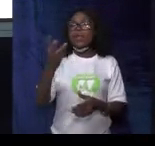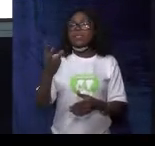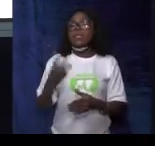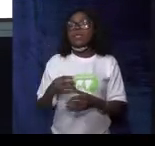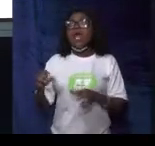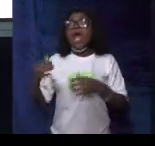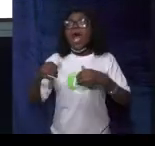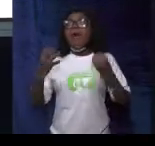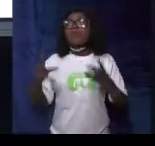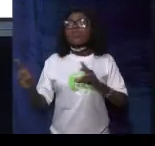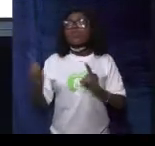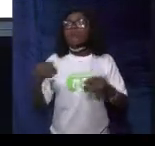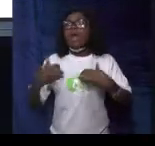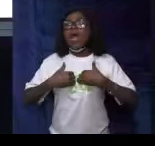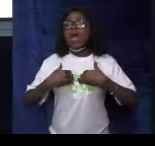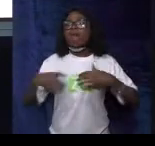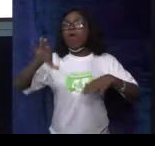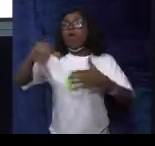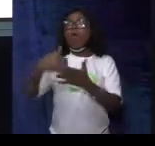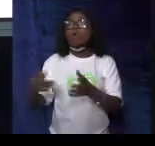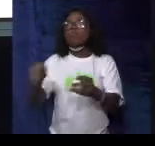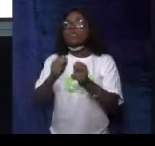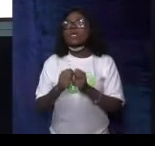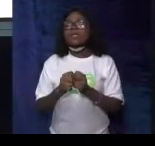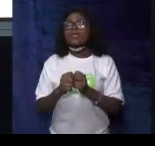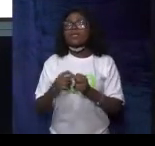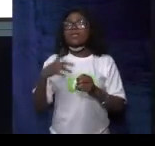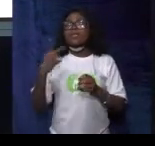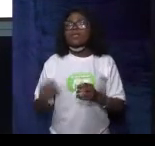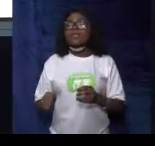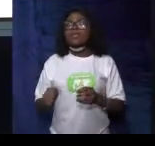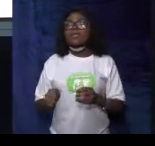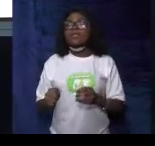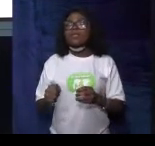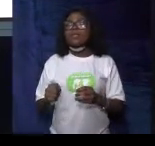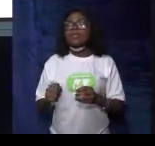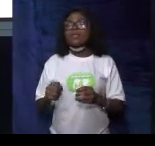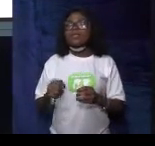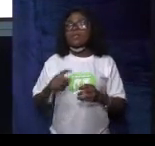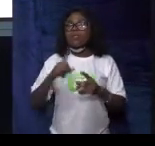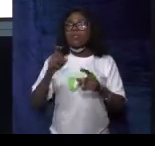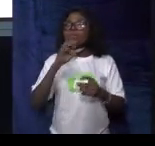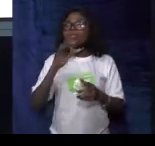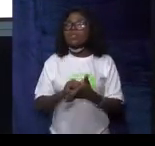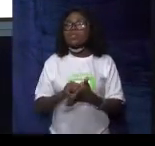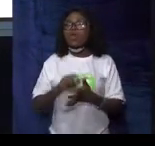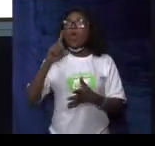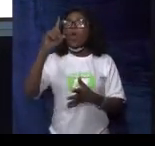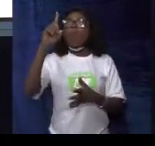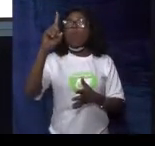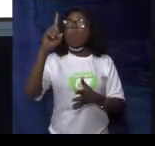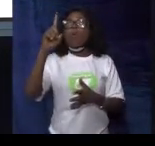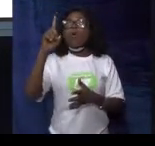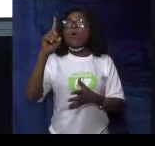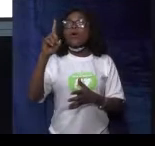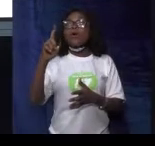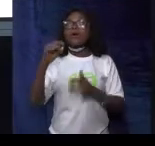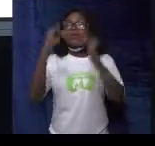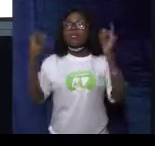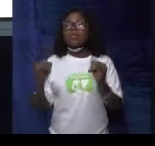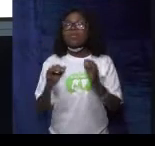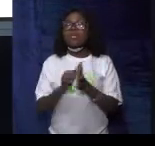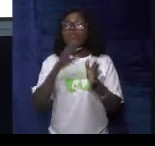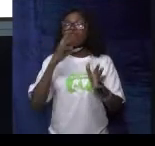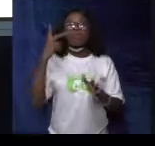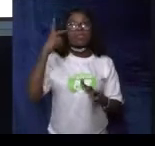Wednesday, how many cupcakes do we have altogether? Now, the key says that one